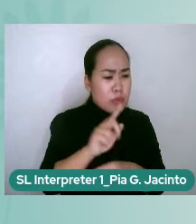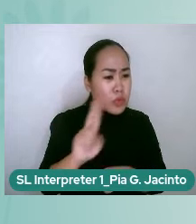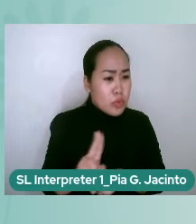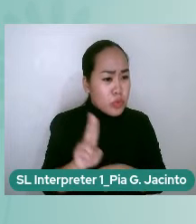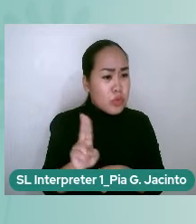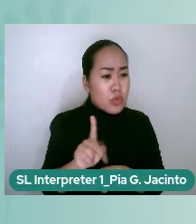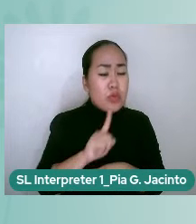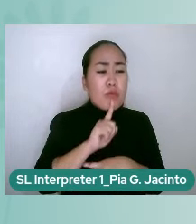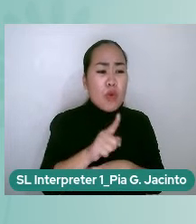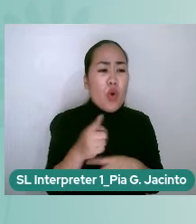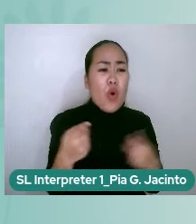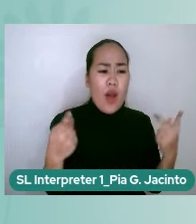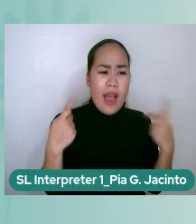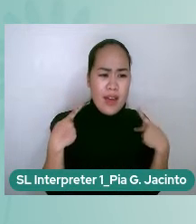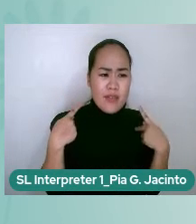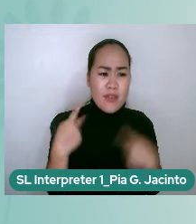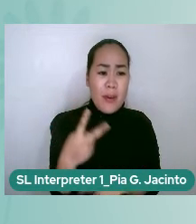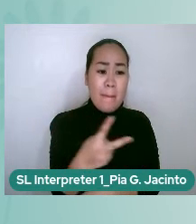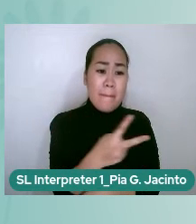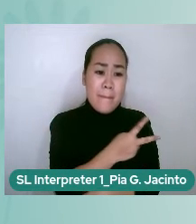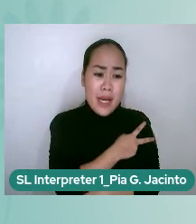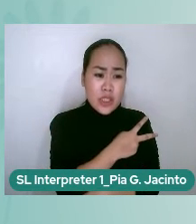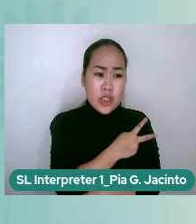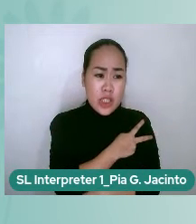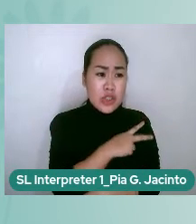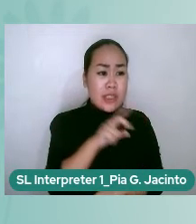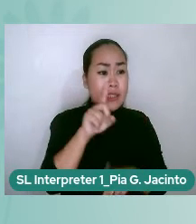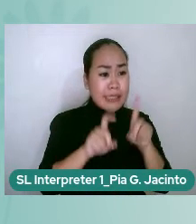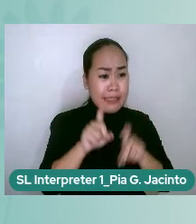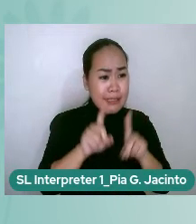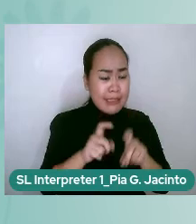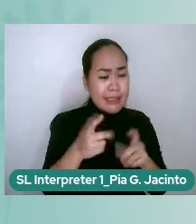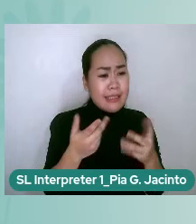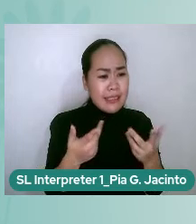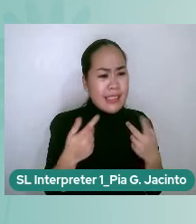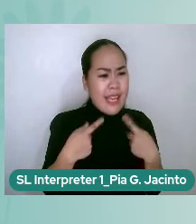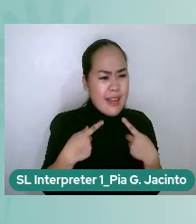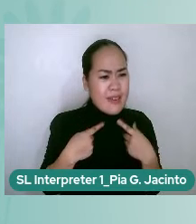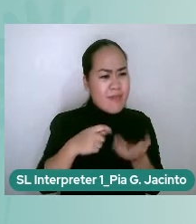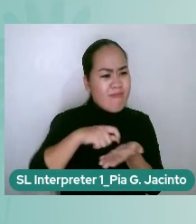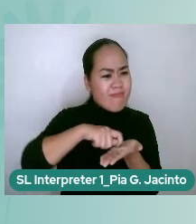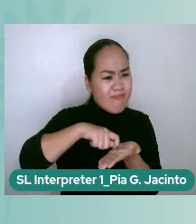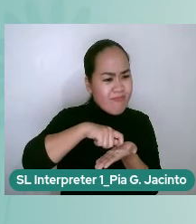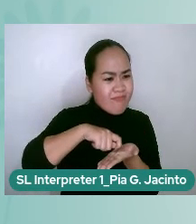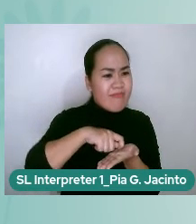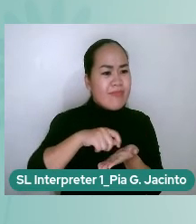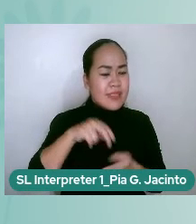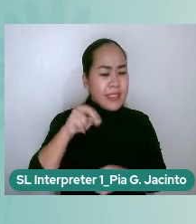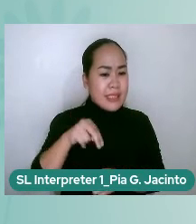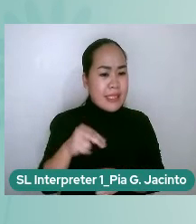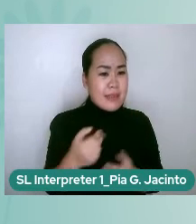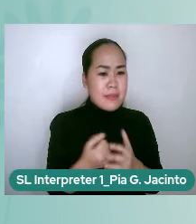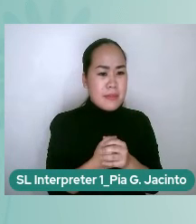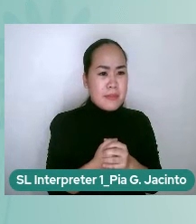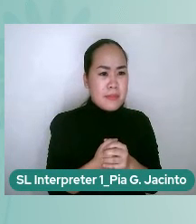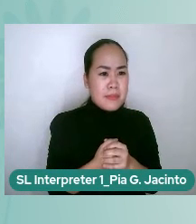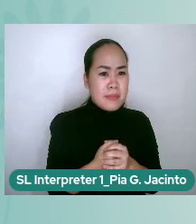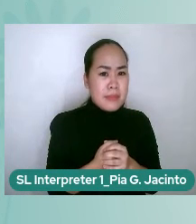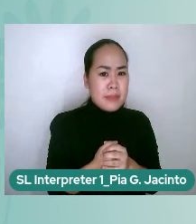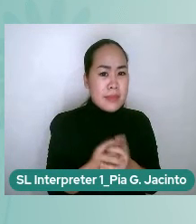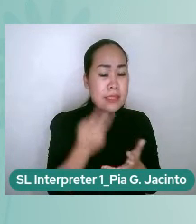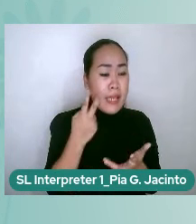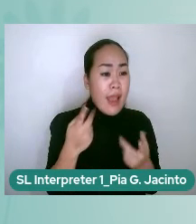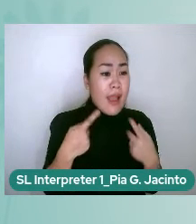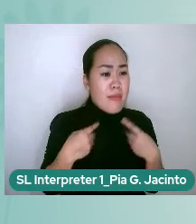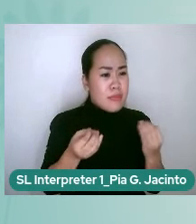exist. Vaccination, screening, treatment, and manage. This is achievable. and we have the opportunity to do